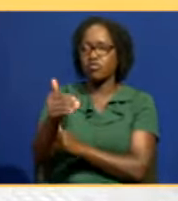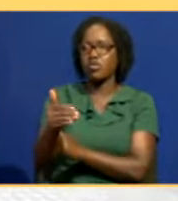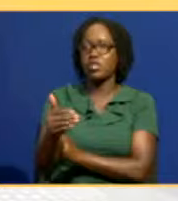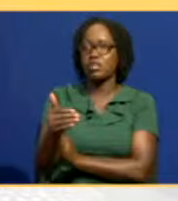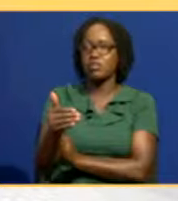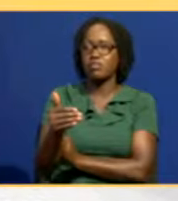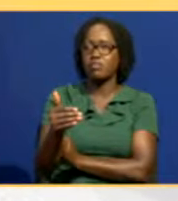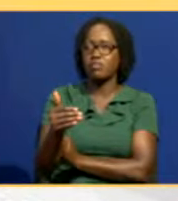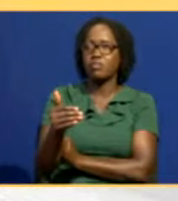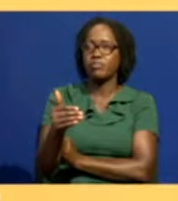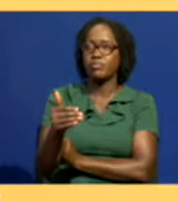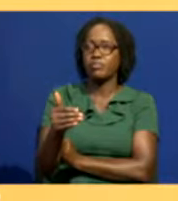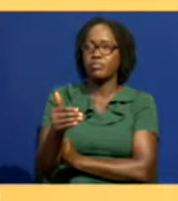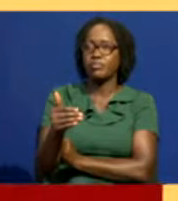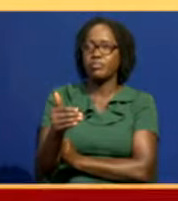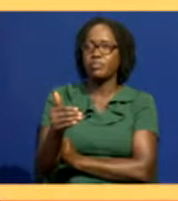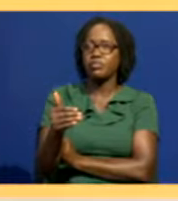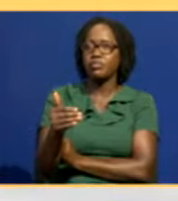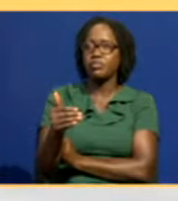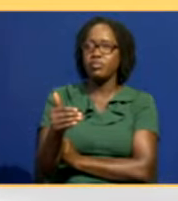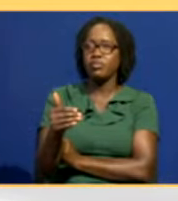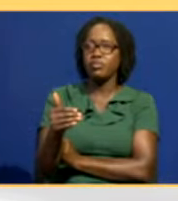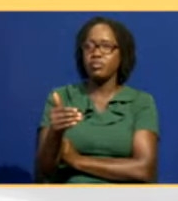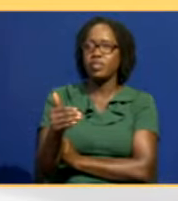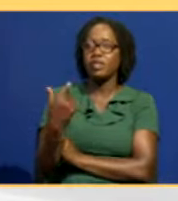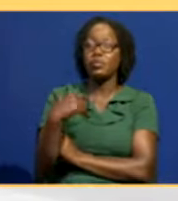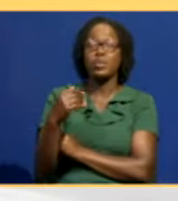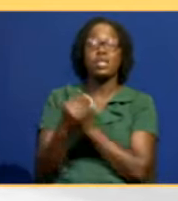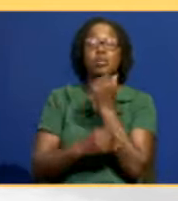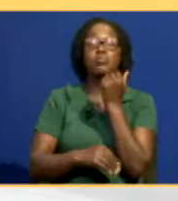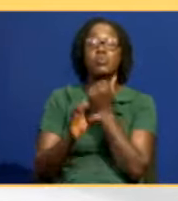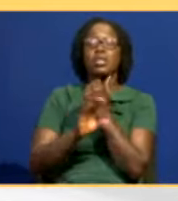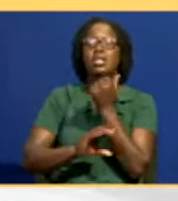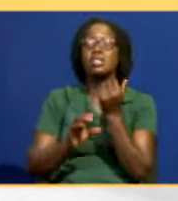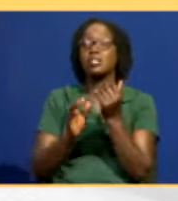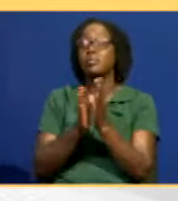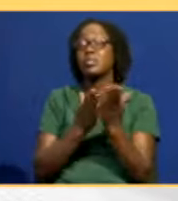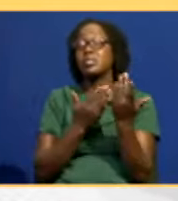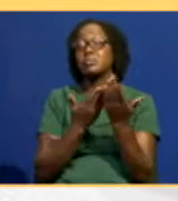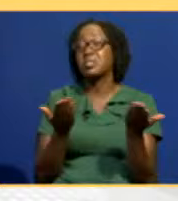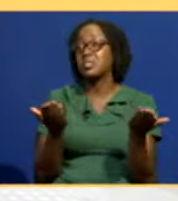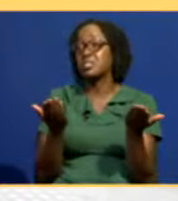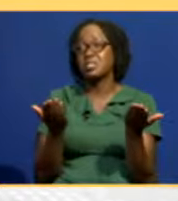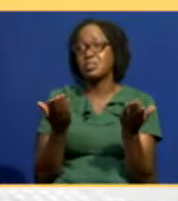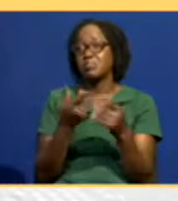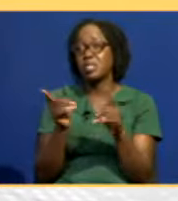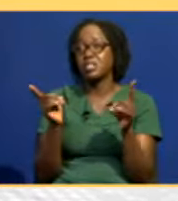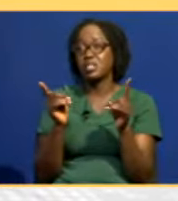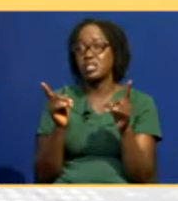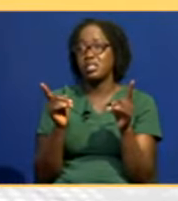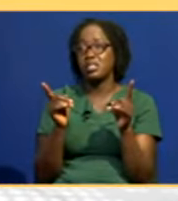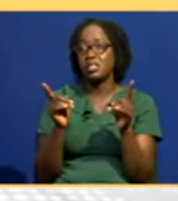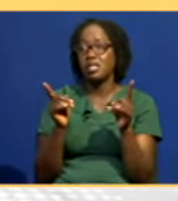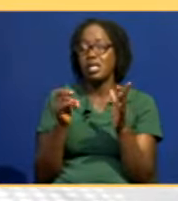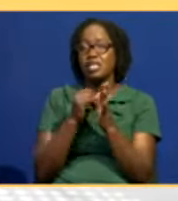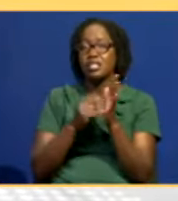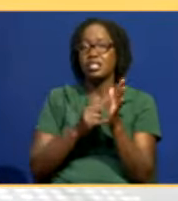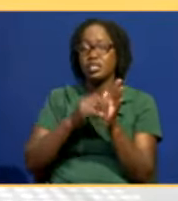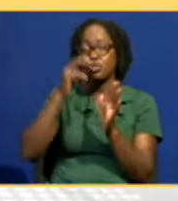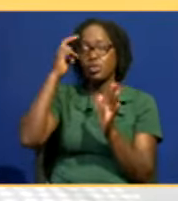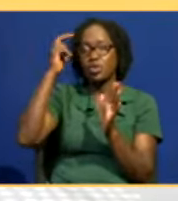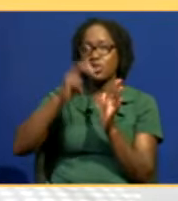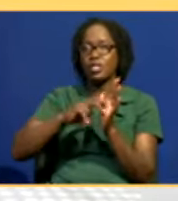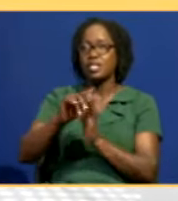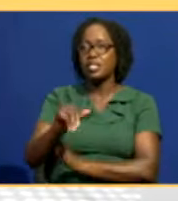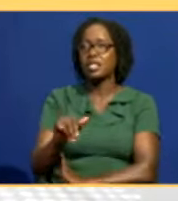course, we are a third world country and we expect this. But just to recognize